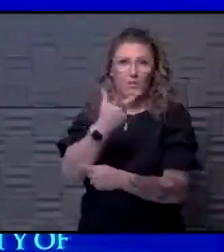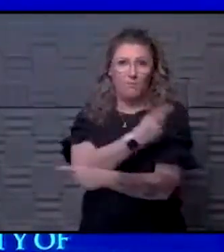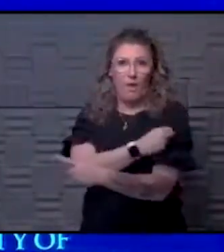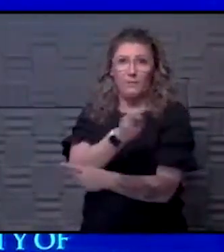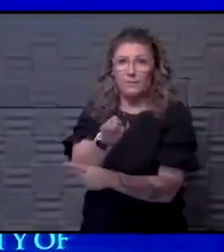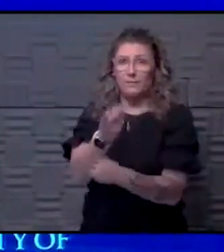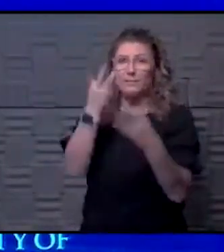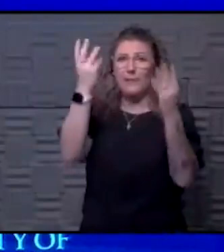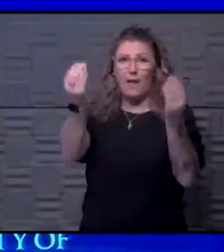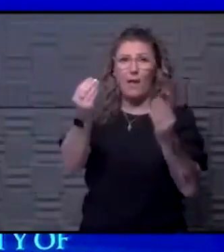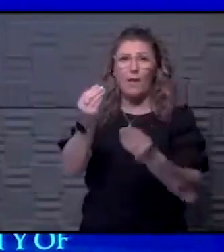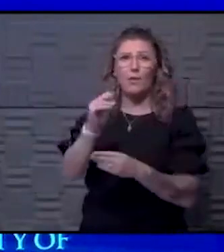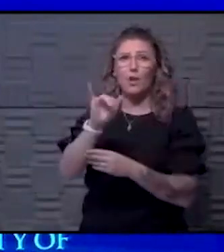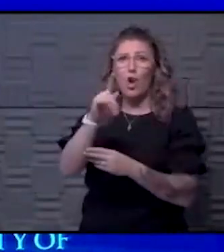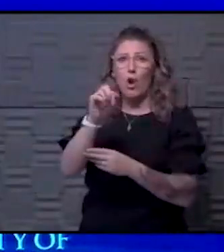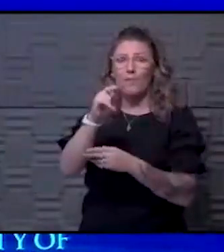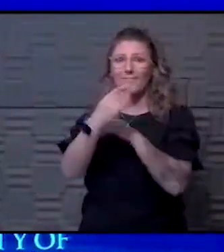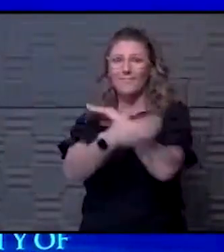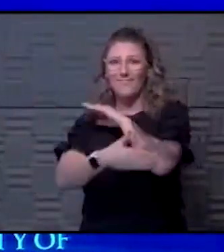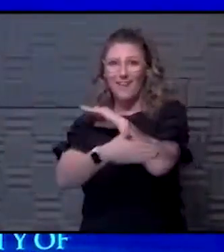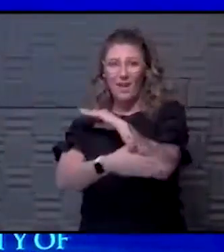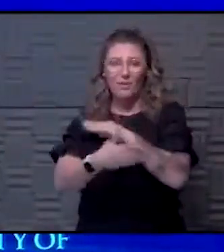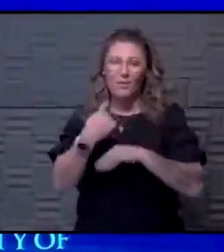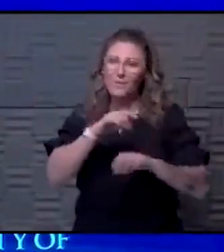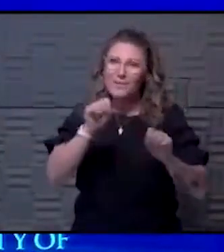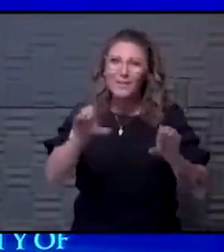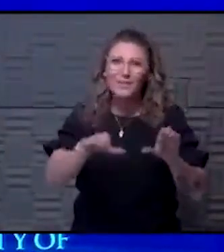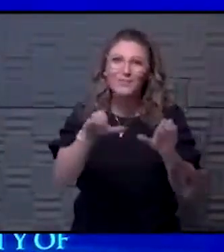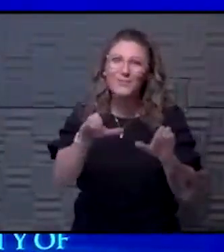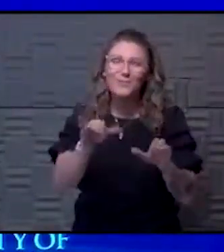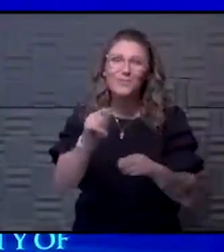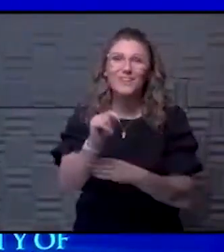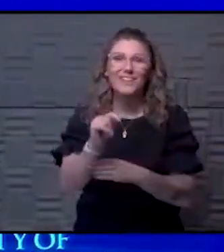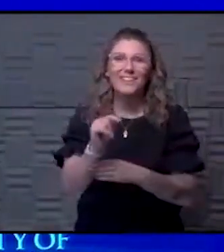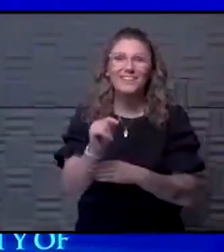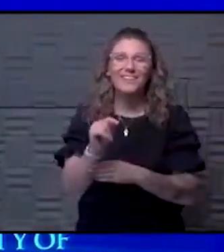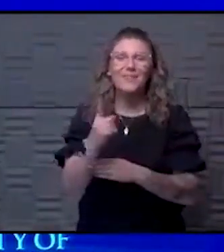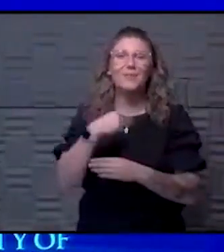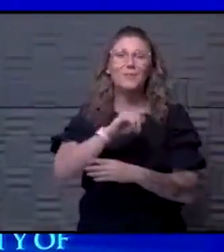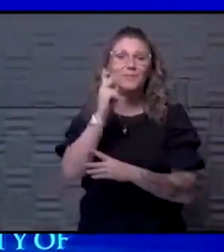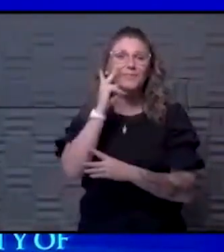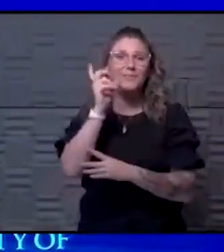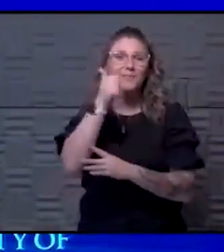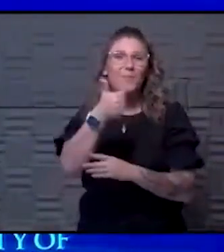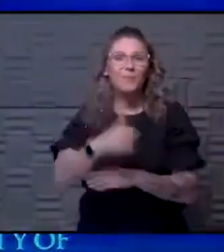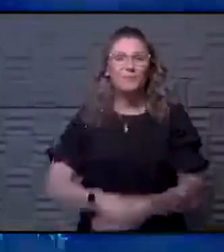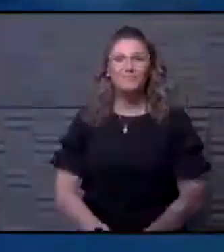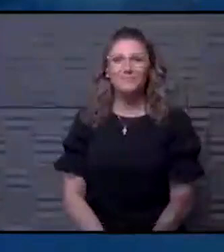go. So. More good news. We can do this, folks. Let's get it done. We'll see you tomorrow.